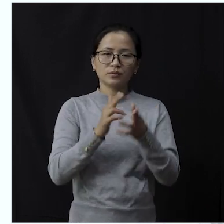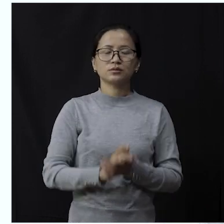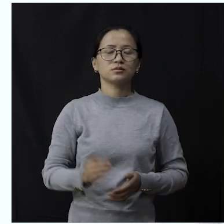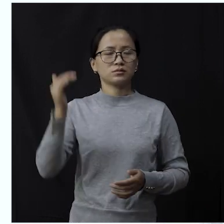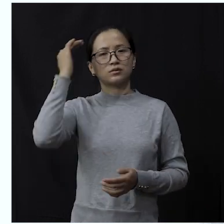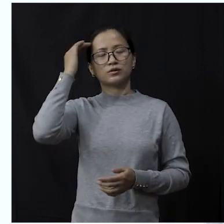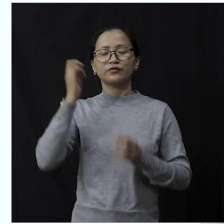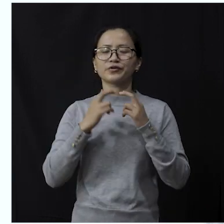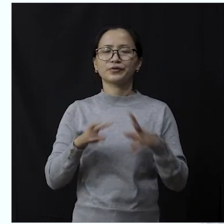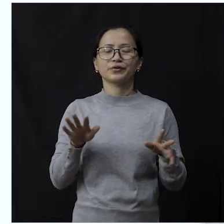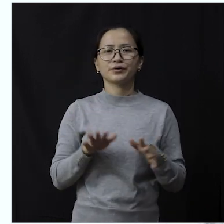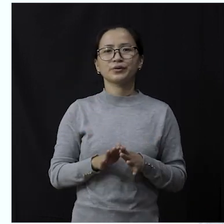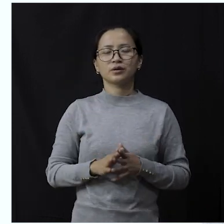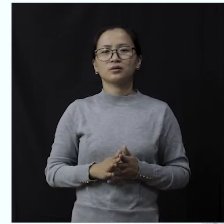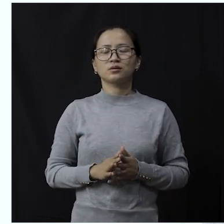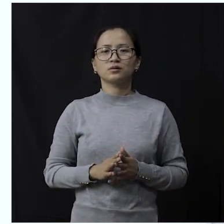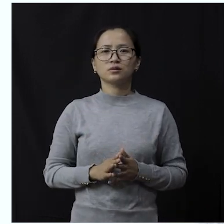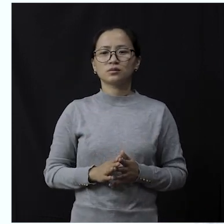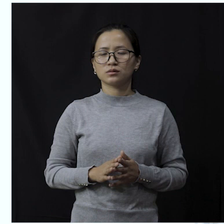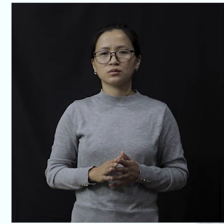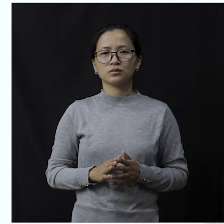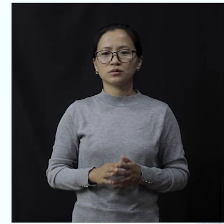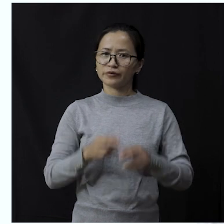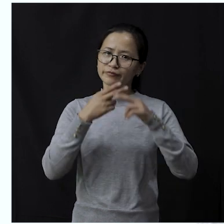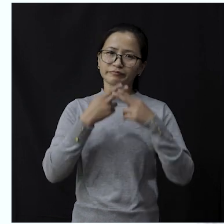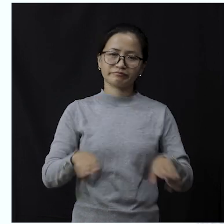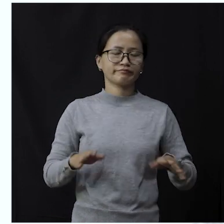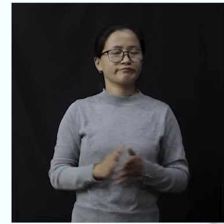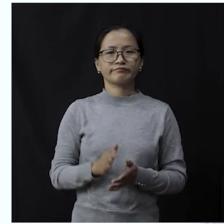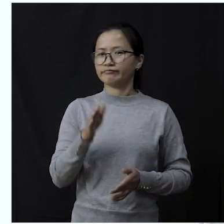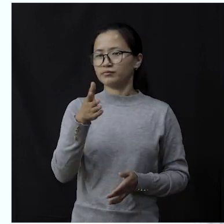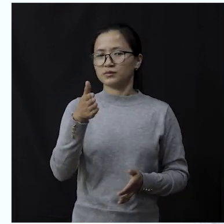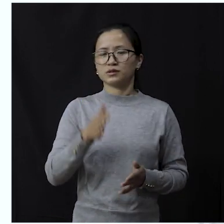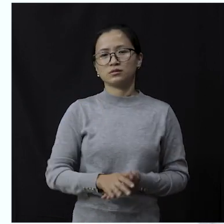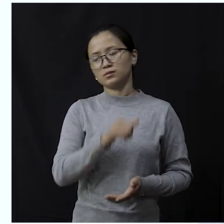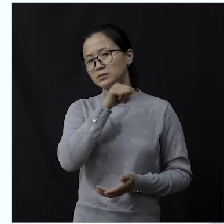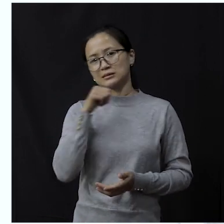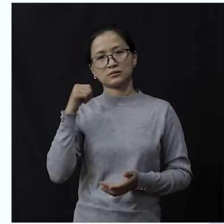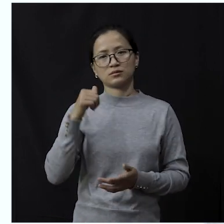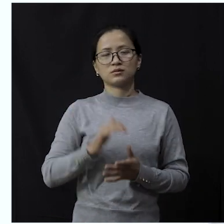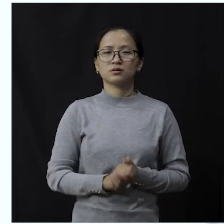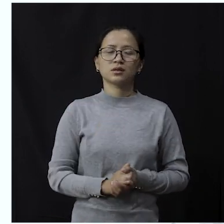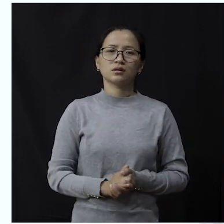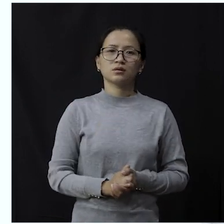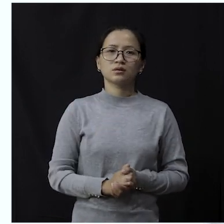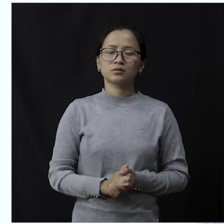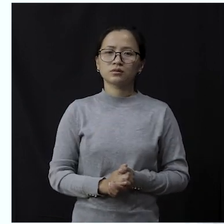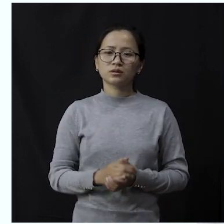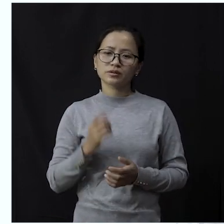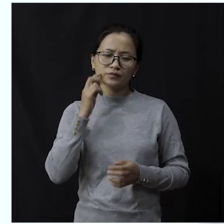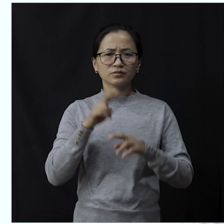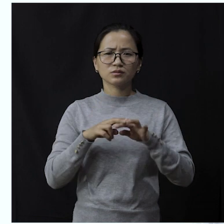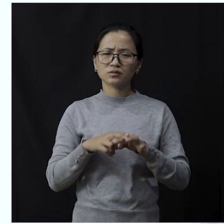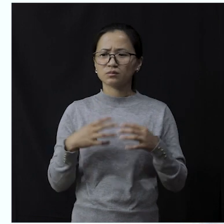they know very well that they will not be set free again. They will have to die. Imagine someone trapping